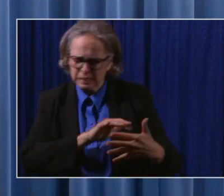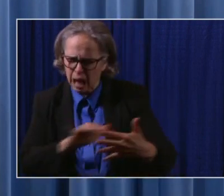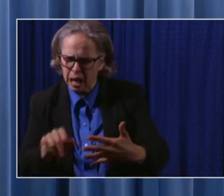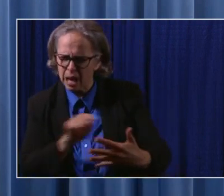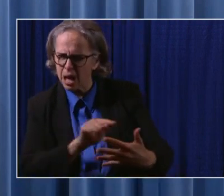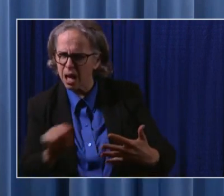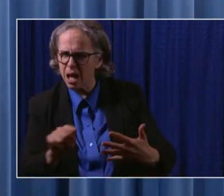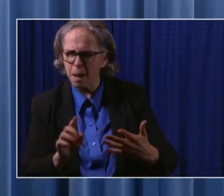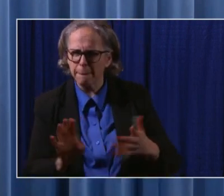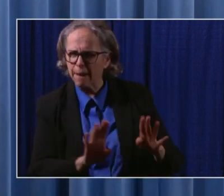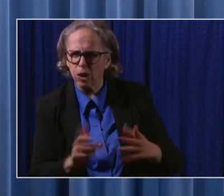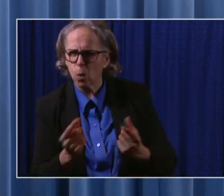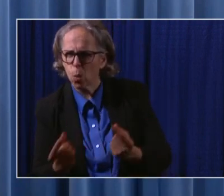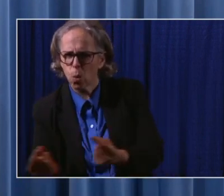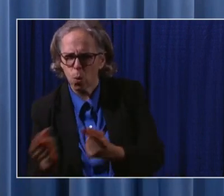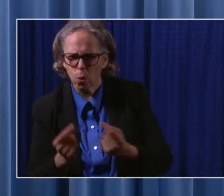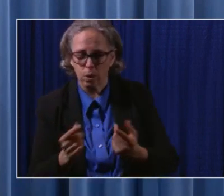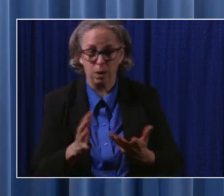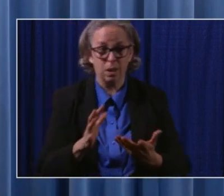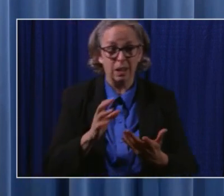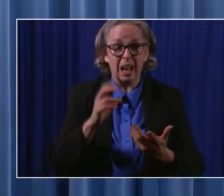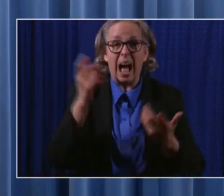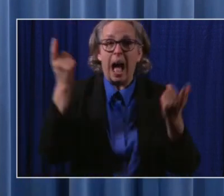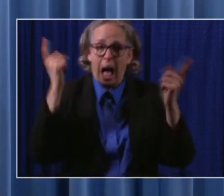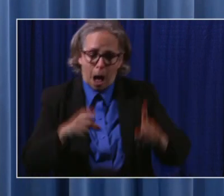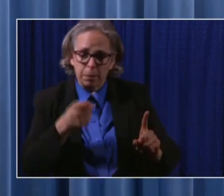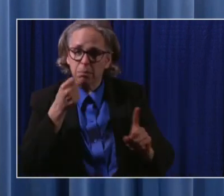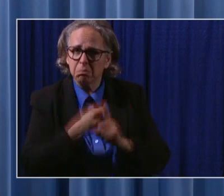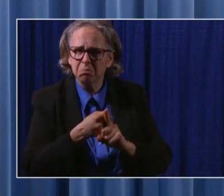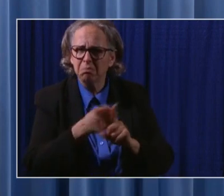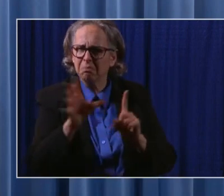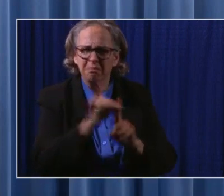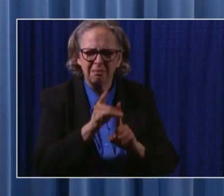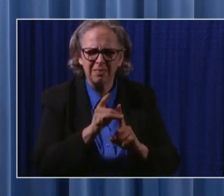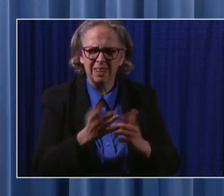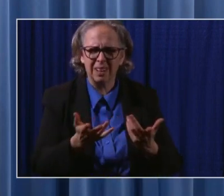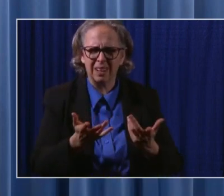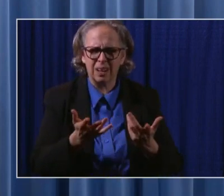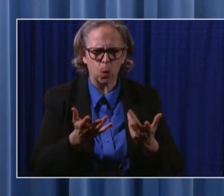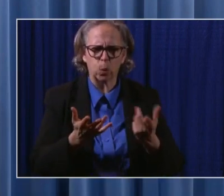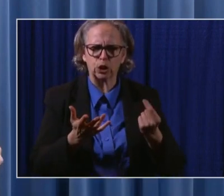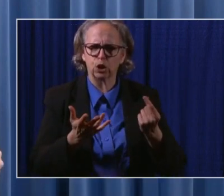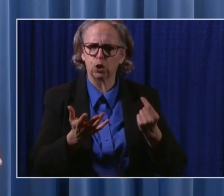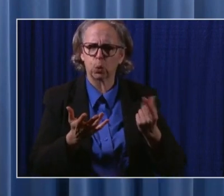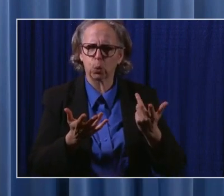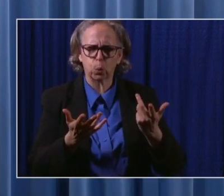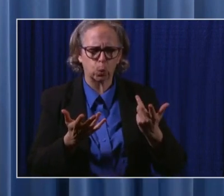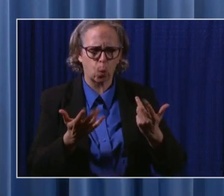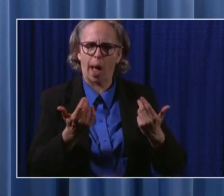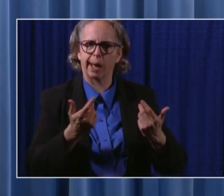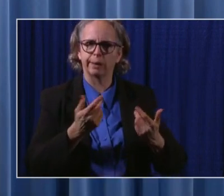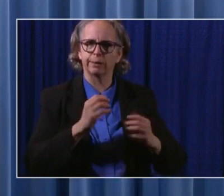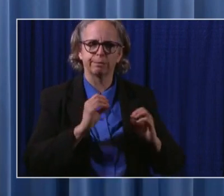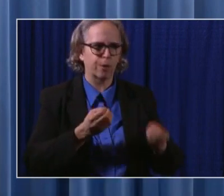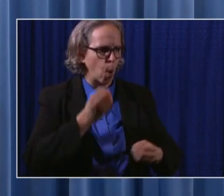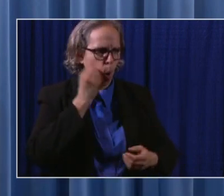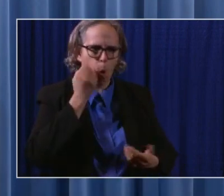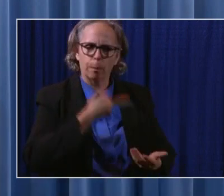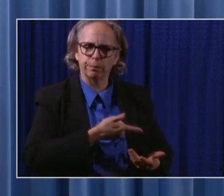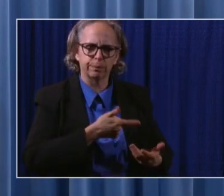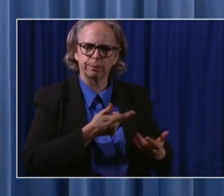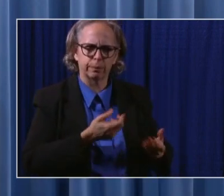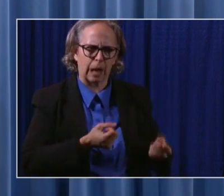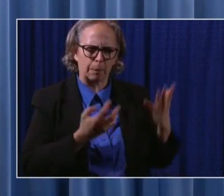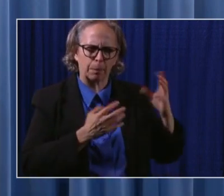went home. Were no longer their child care facility closed. They didn't work. They went home. Versus those who stayed